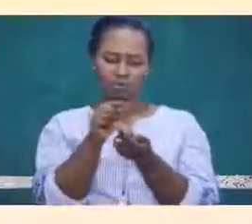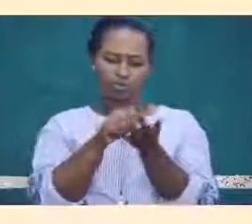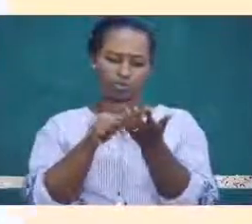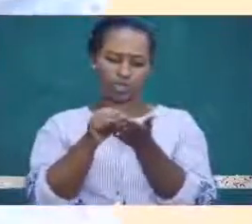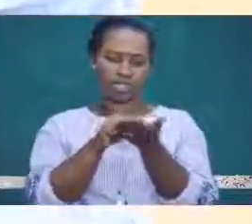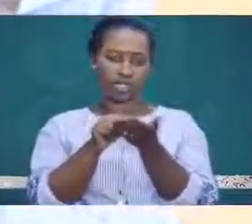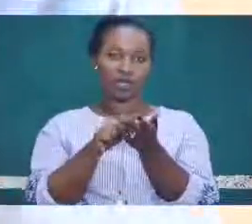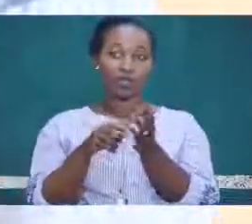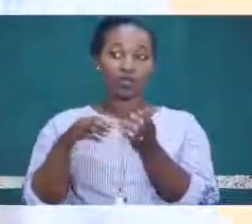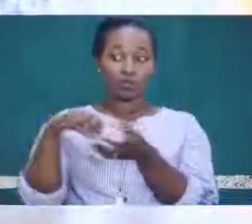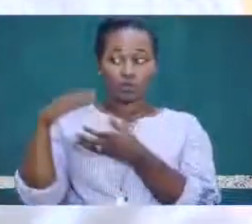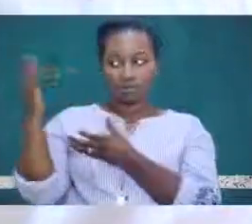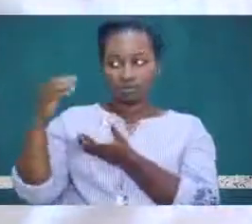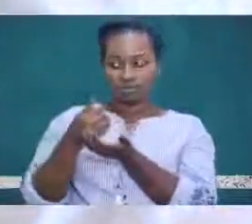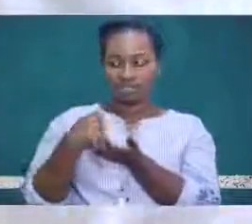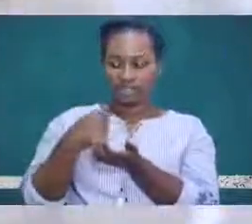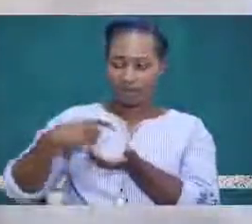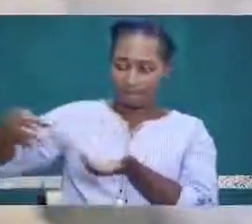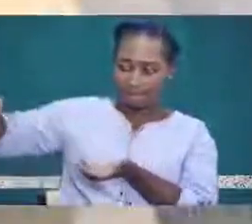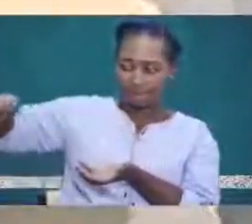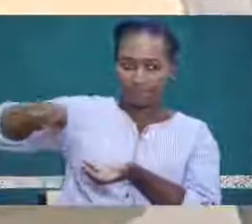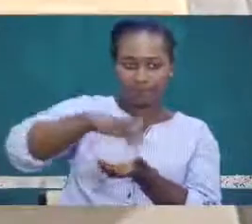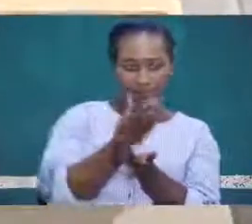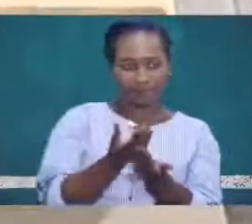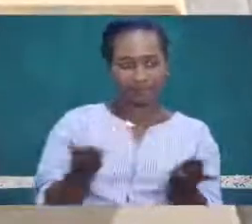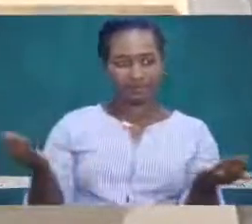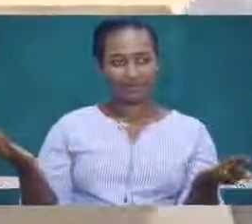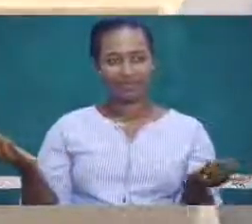surface. So I'm going to raise